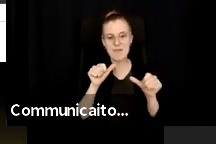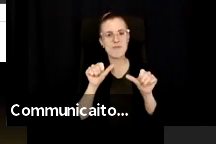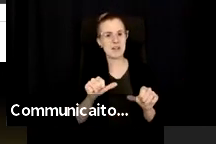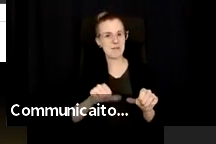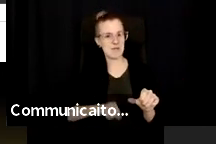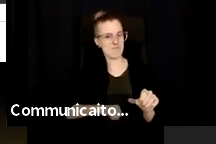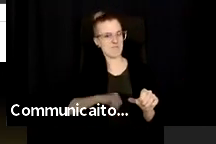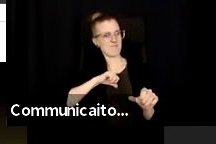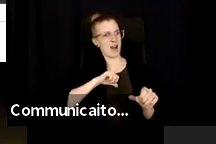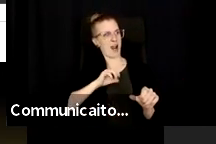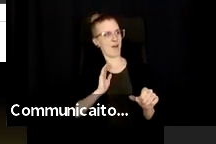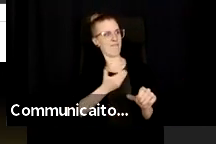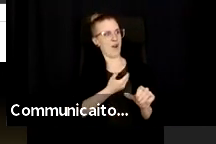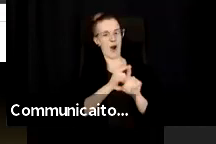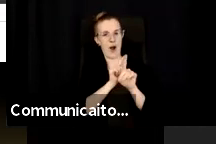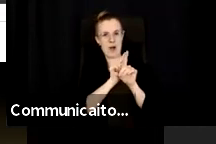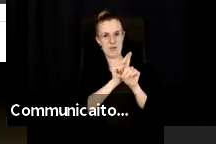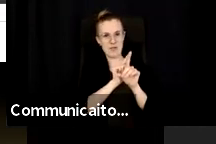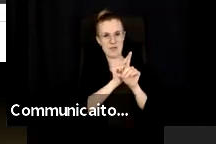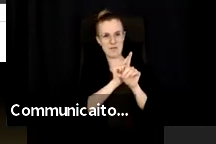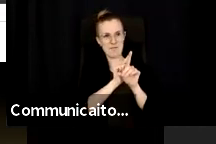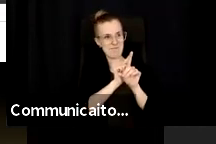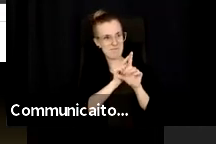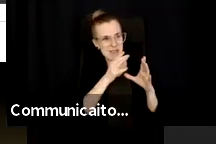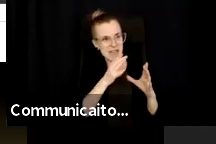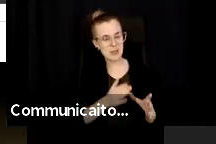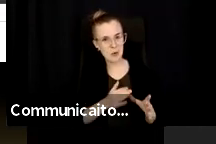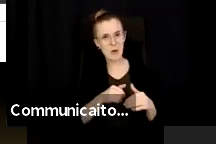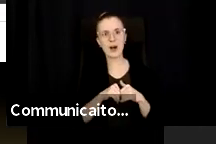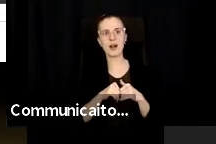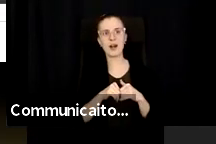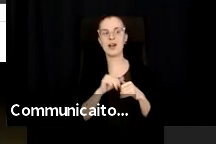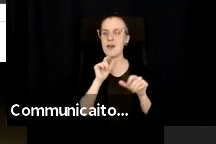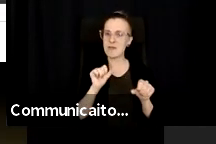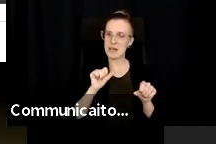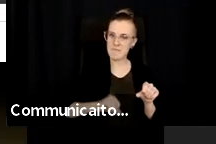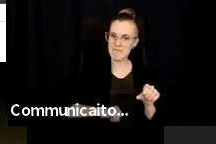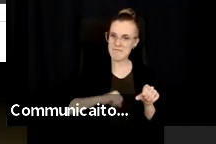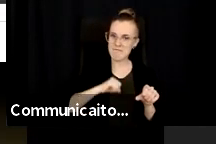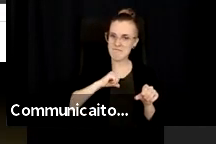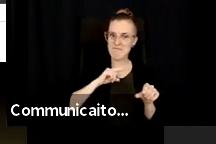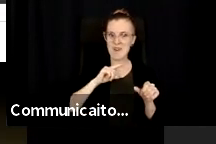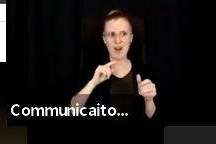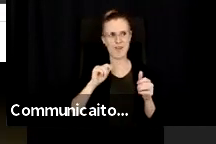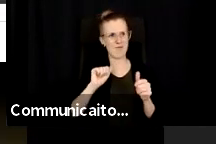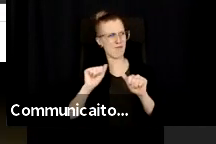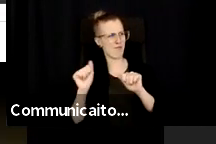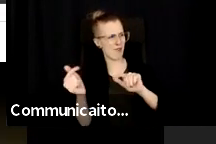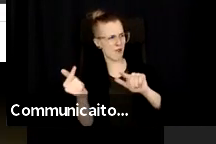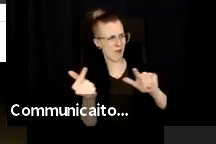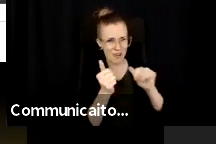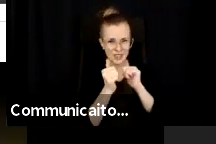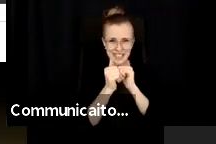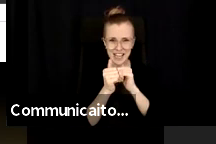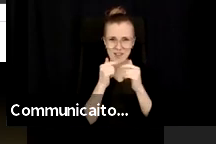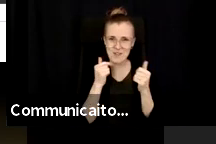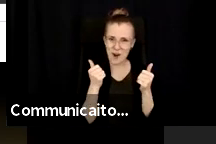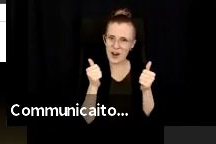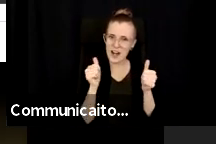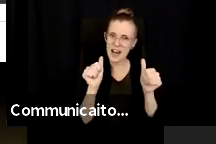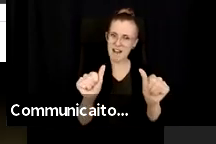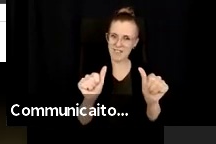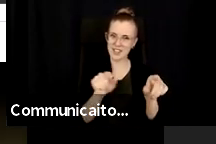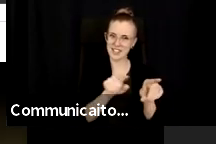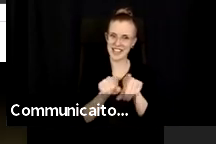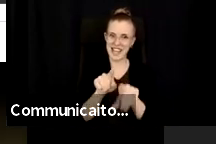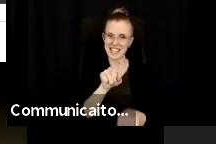mentor, Justin Dart. We can be proud of the efforts that we have all made together as Texans with Disabilities. We